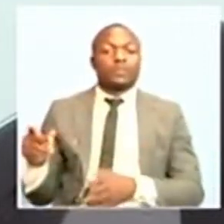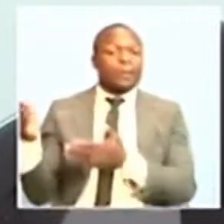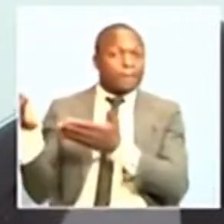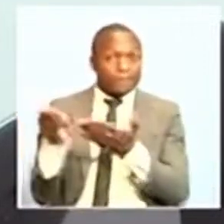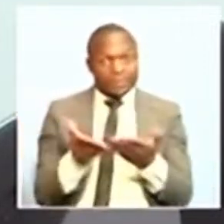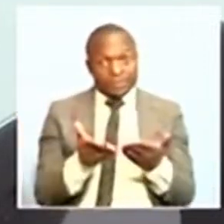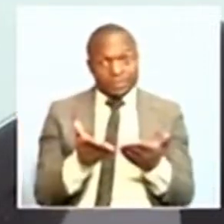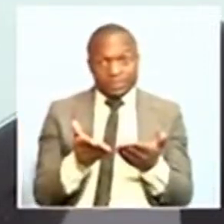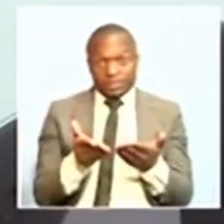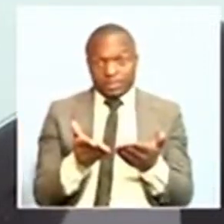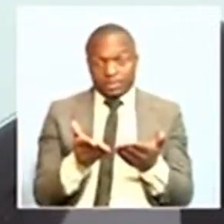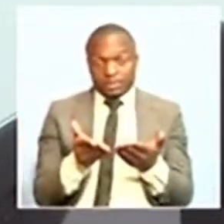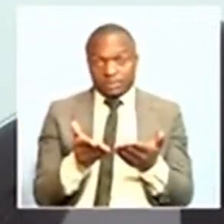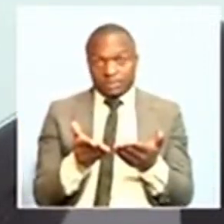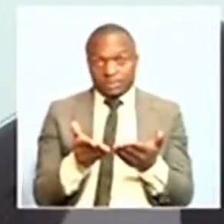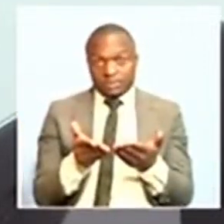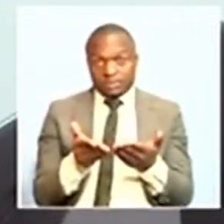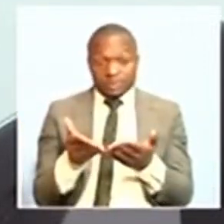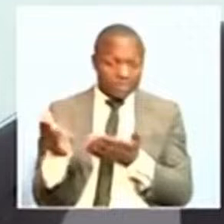bringing the